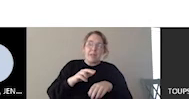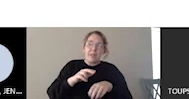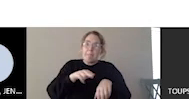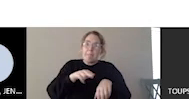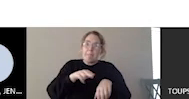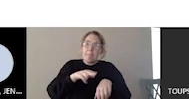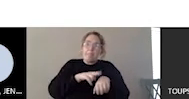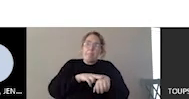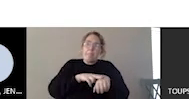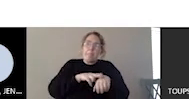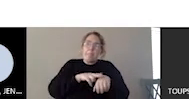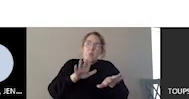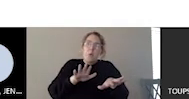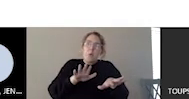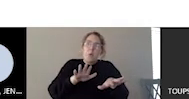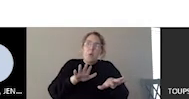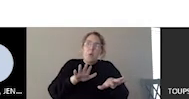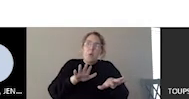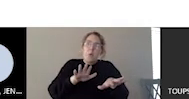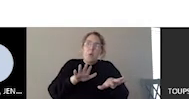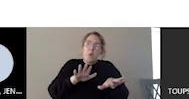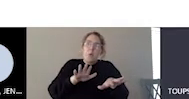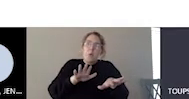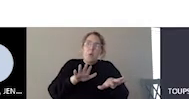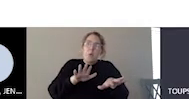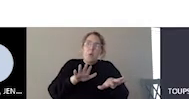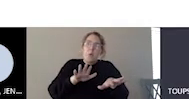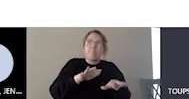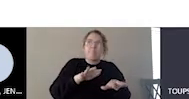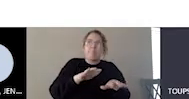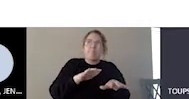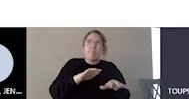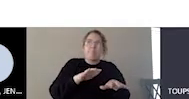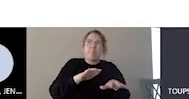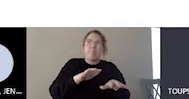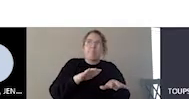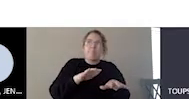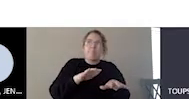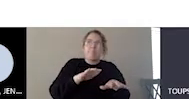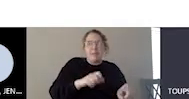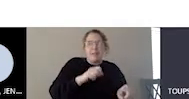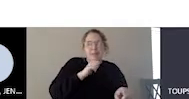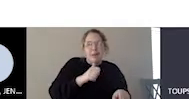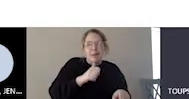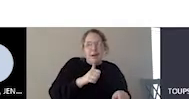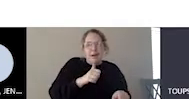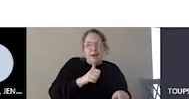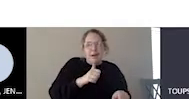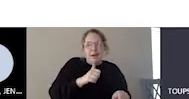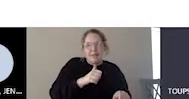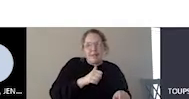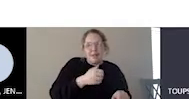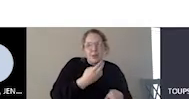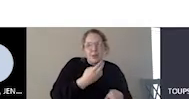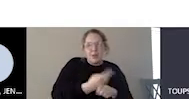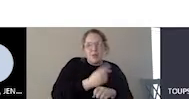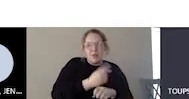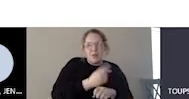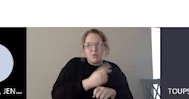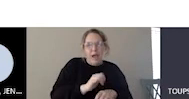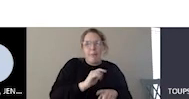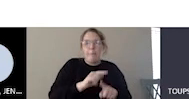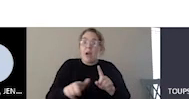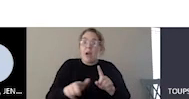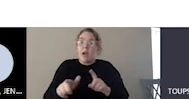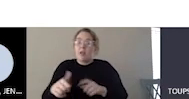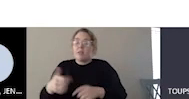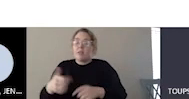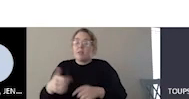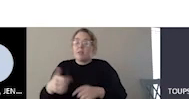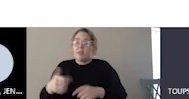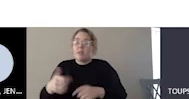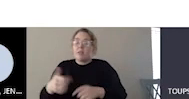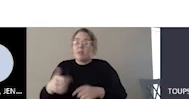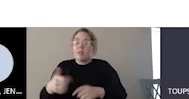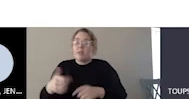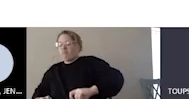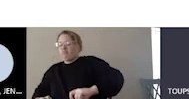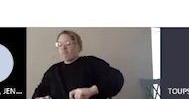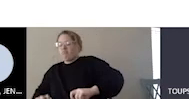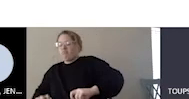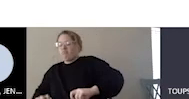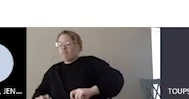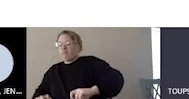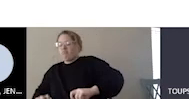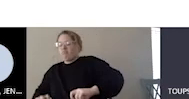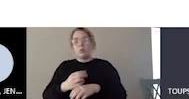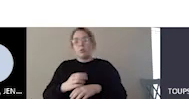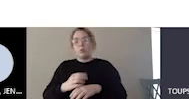for self-assessment and self-reflection. Well, the way you were describing it for nursing is almost, it's very similar to the simulation.